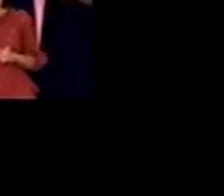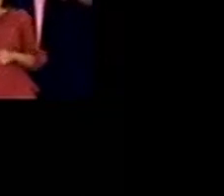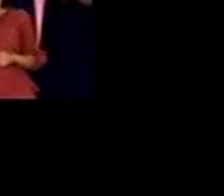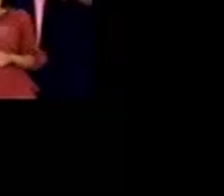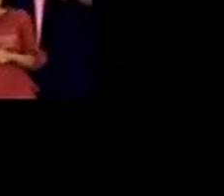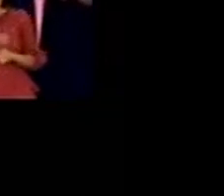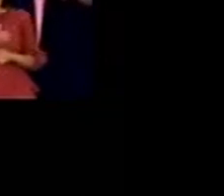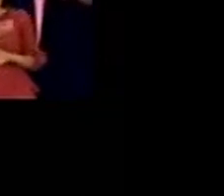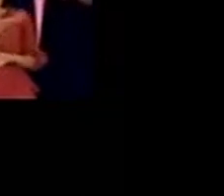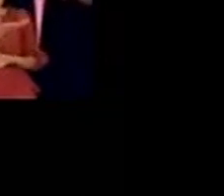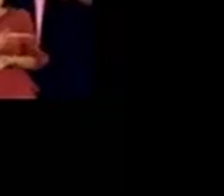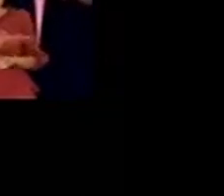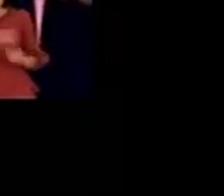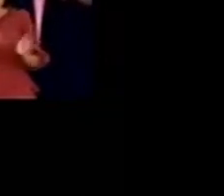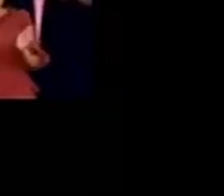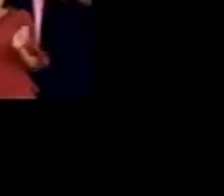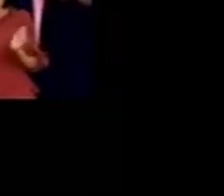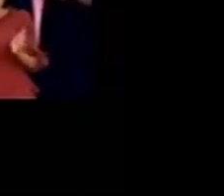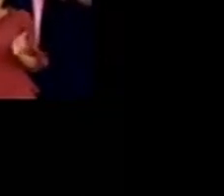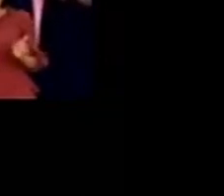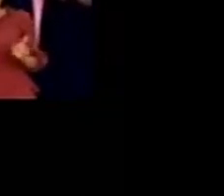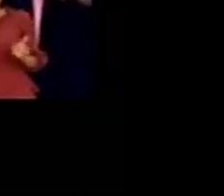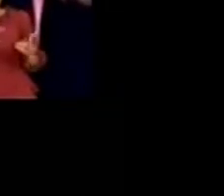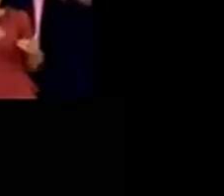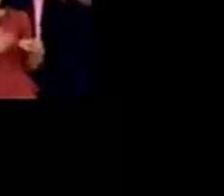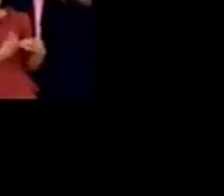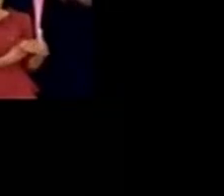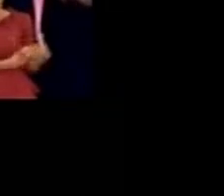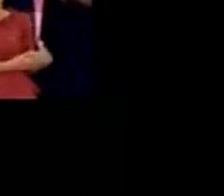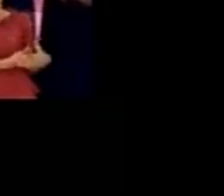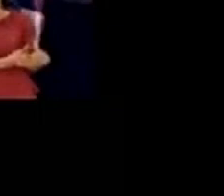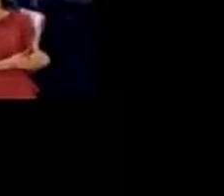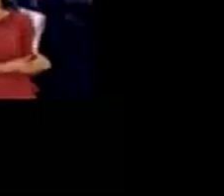right there by your